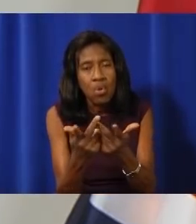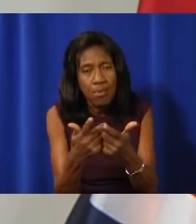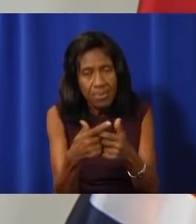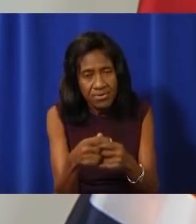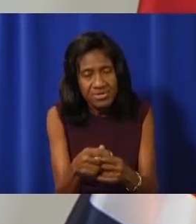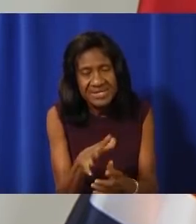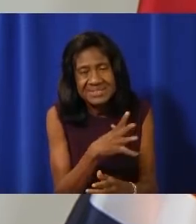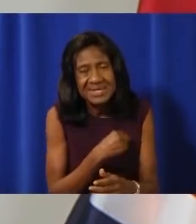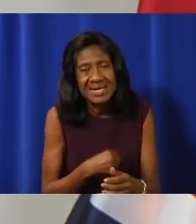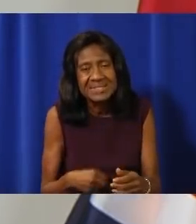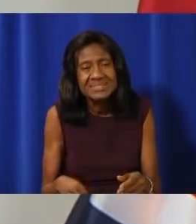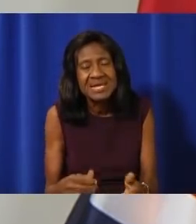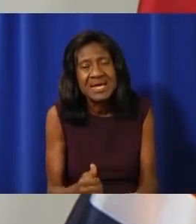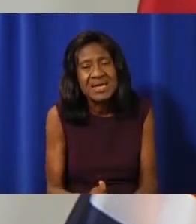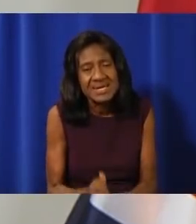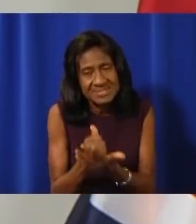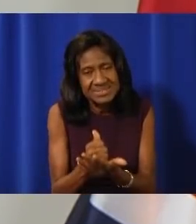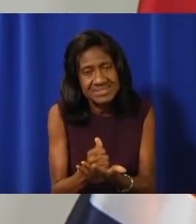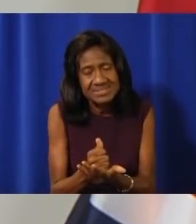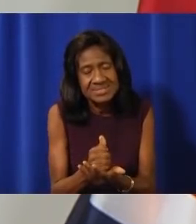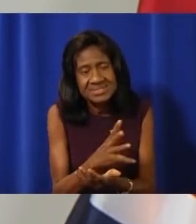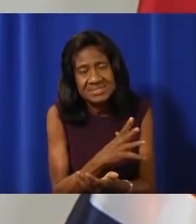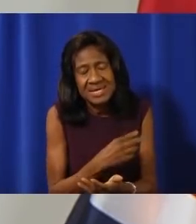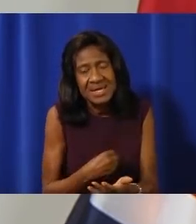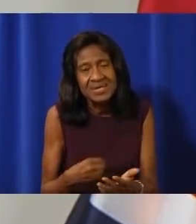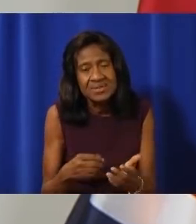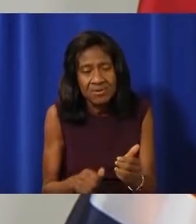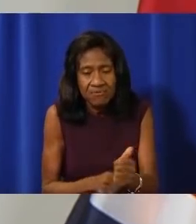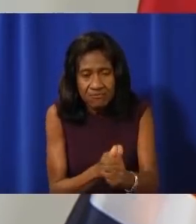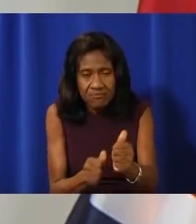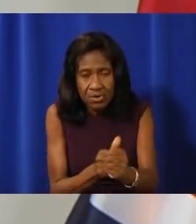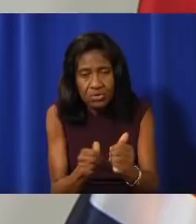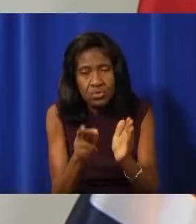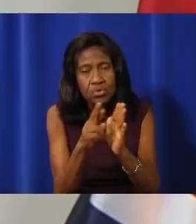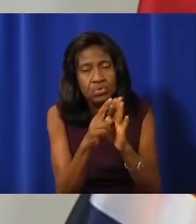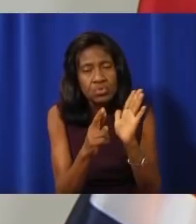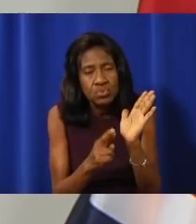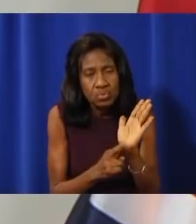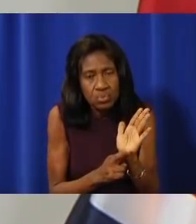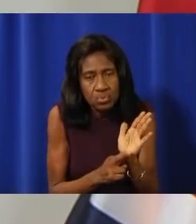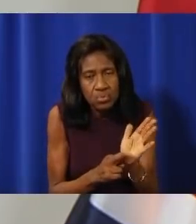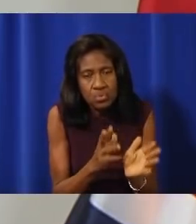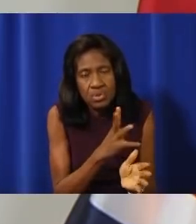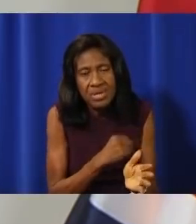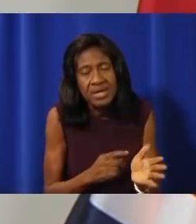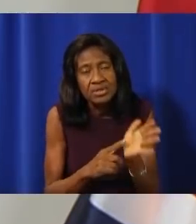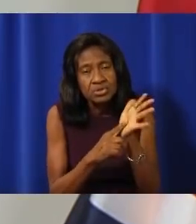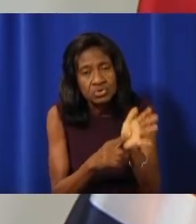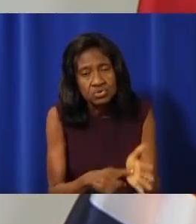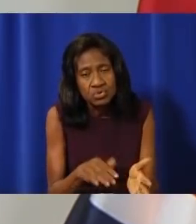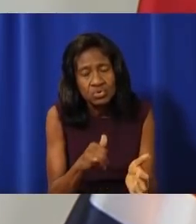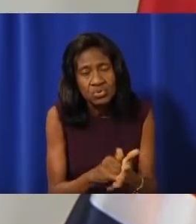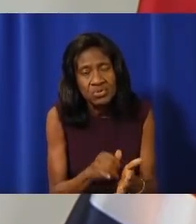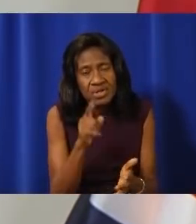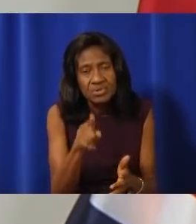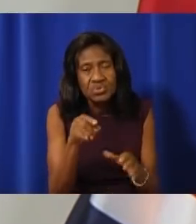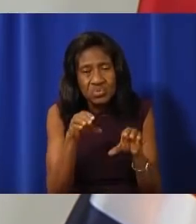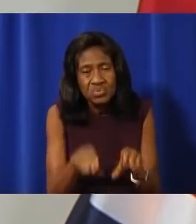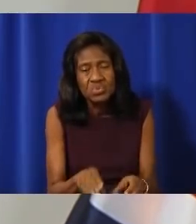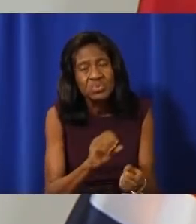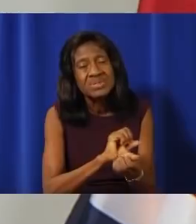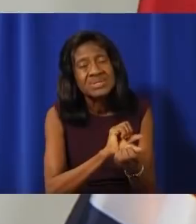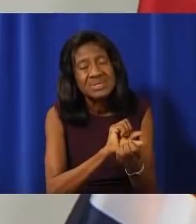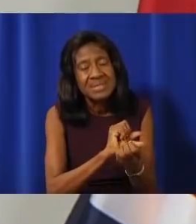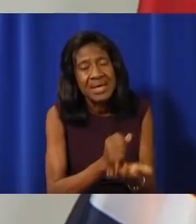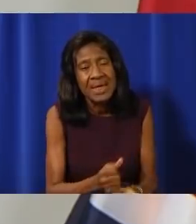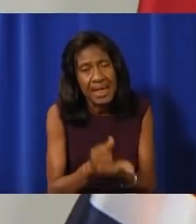assistance, without you following the protocols and showing that you can be a catalyst of change,